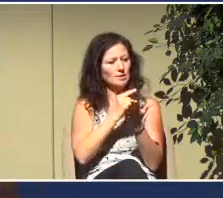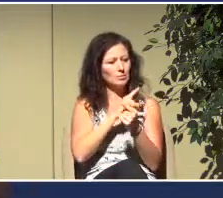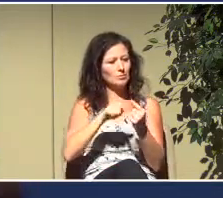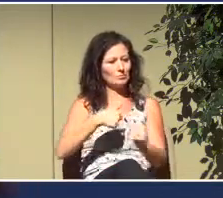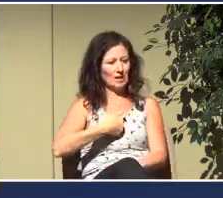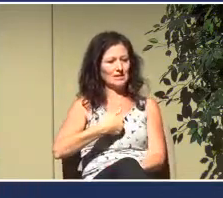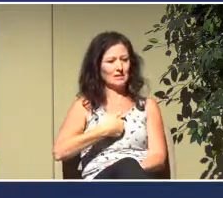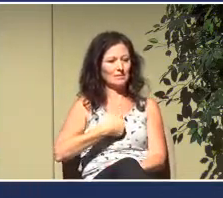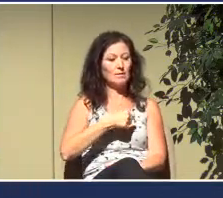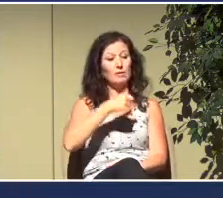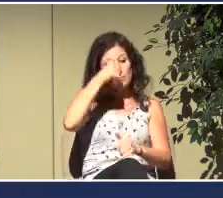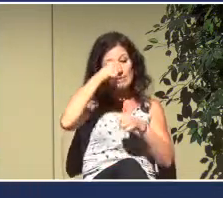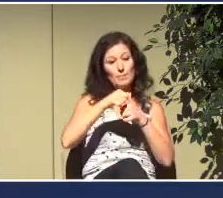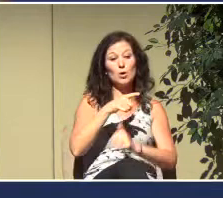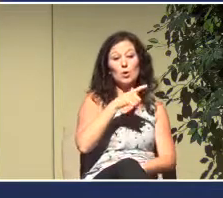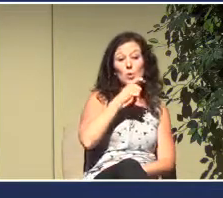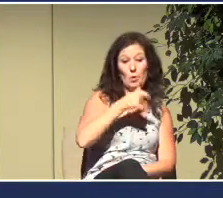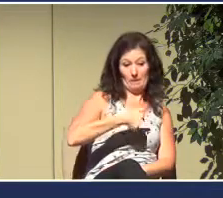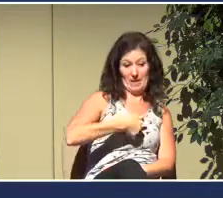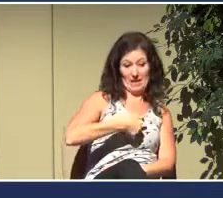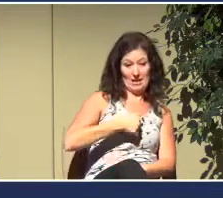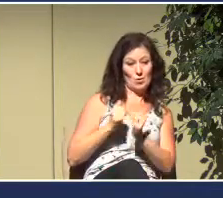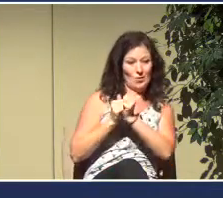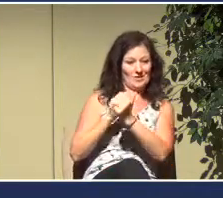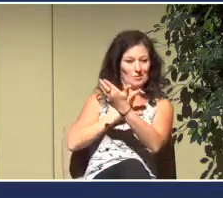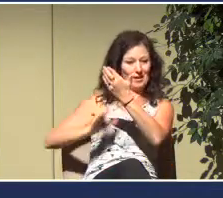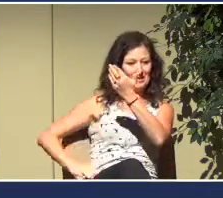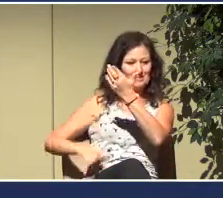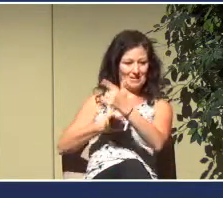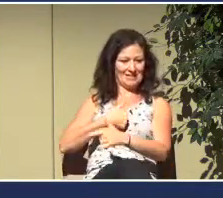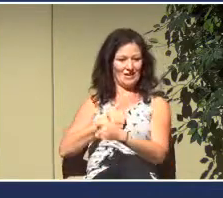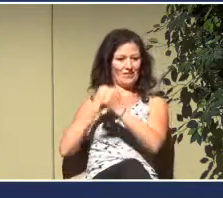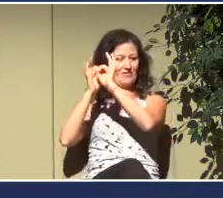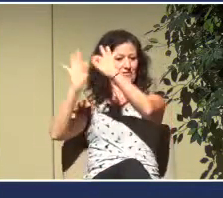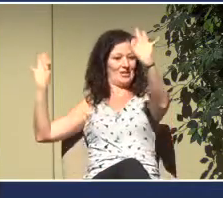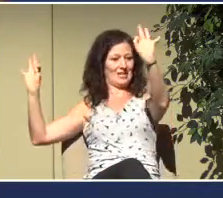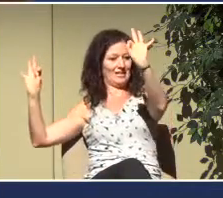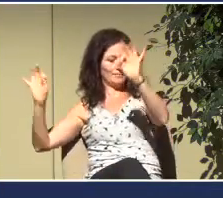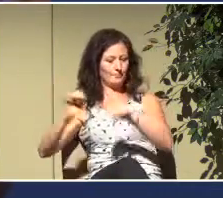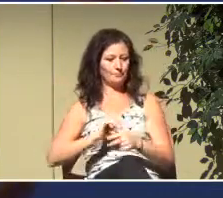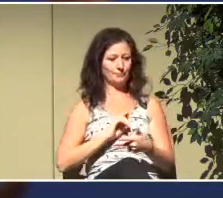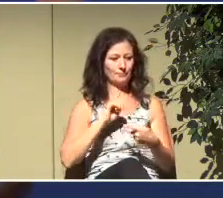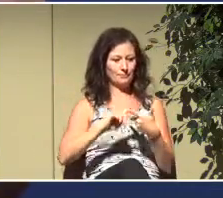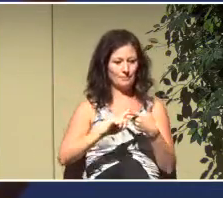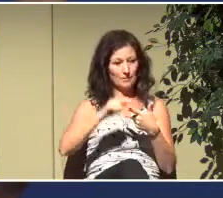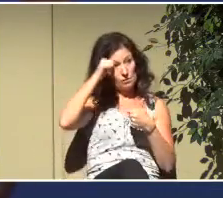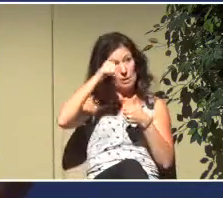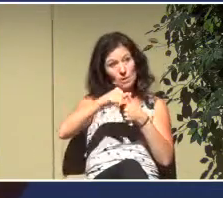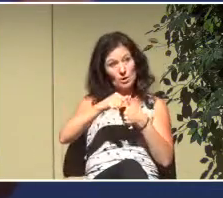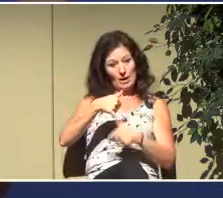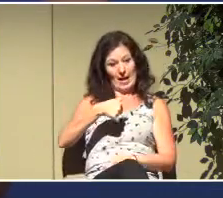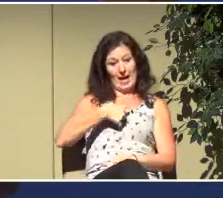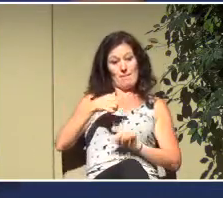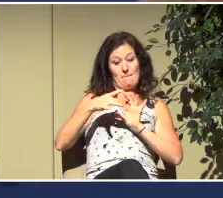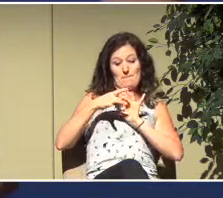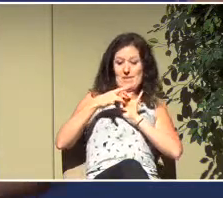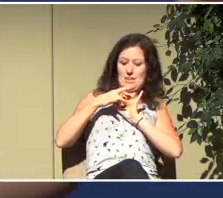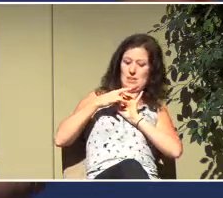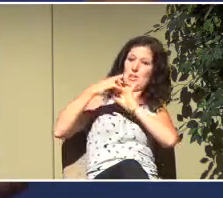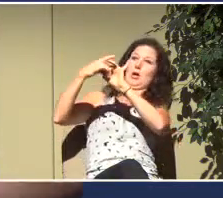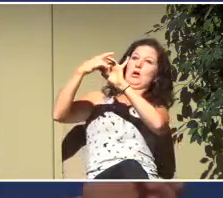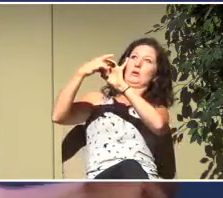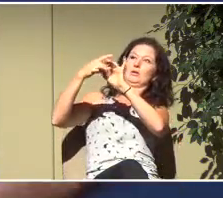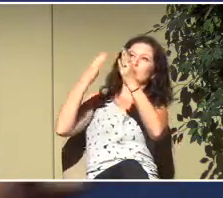remember who you are in Christ. You are set free in Christ. Second, you need to remember whose you are, that you belong to a good,